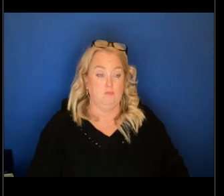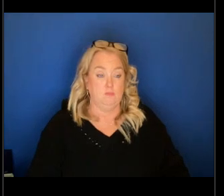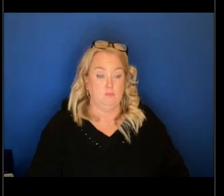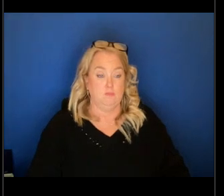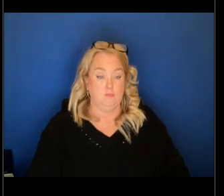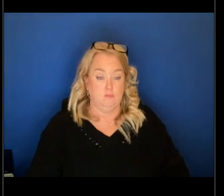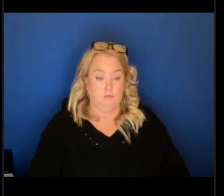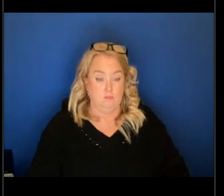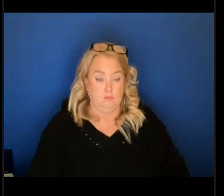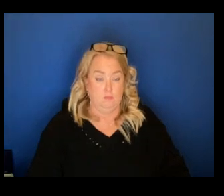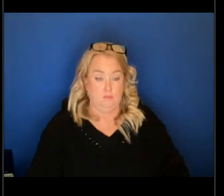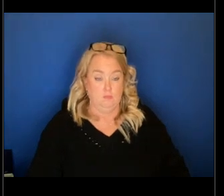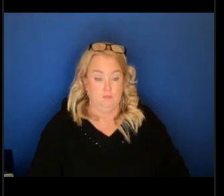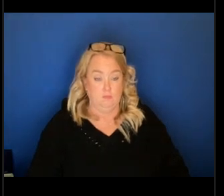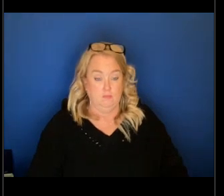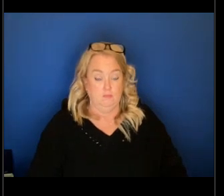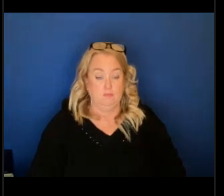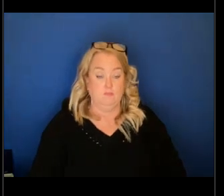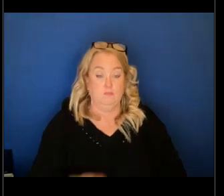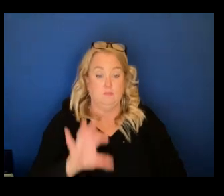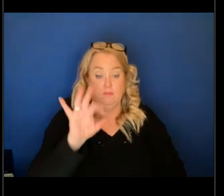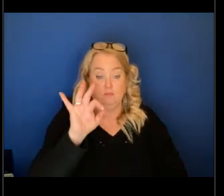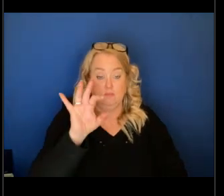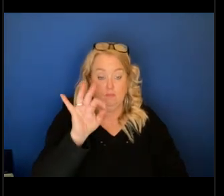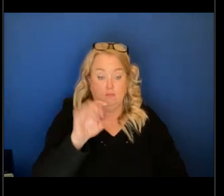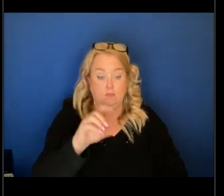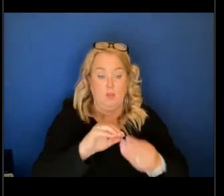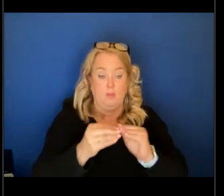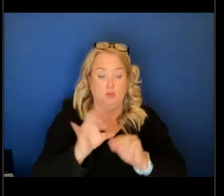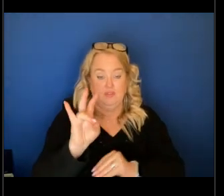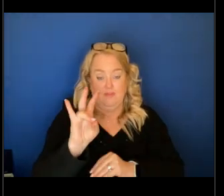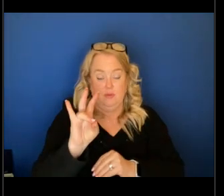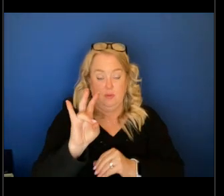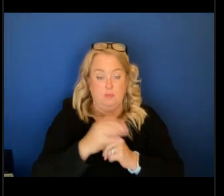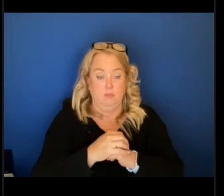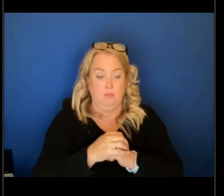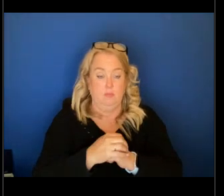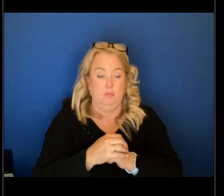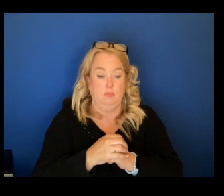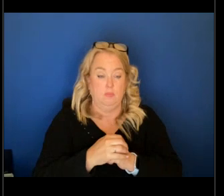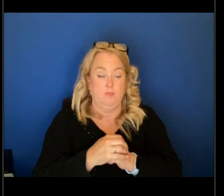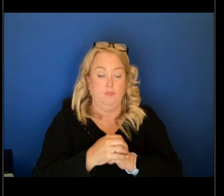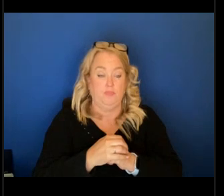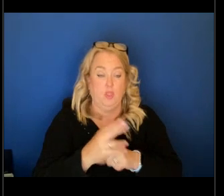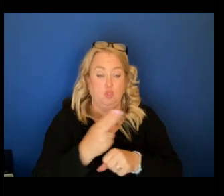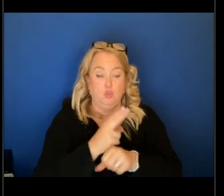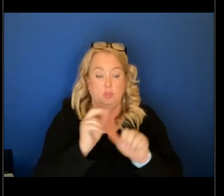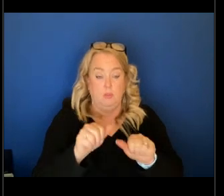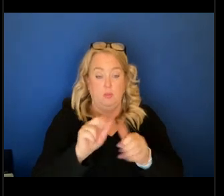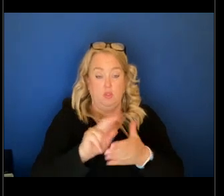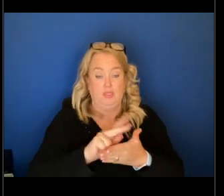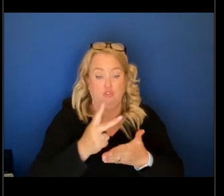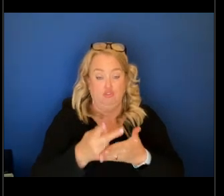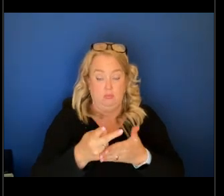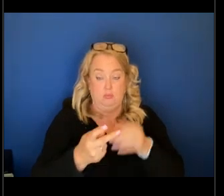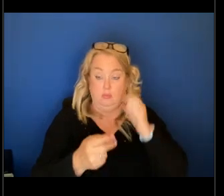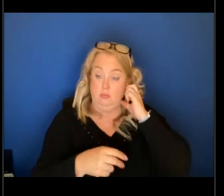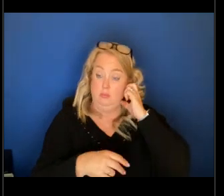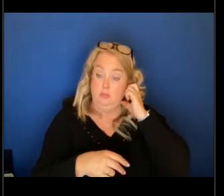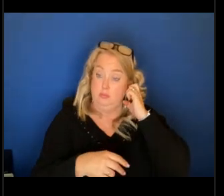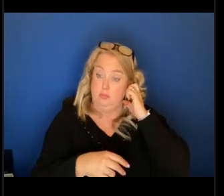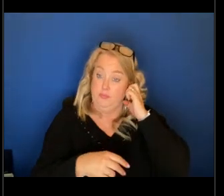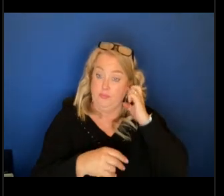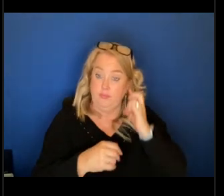Our next topic is topic 9, requirement 7, and we'll start with usable kitchen.